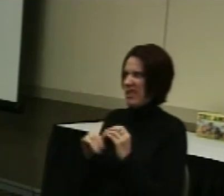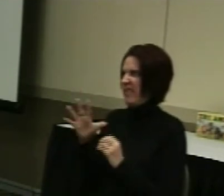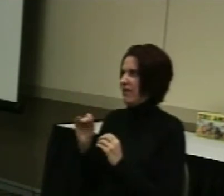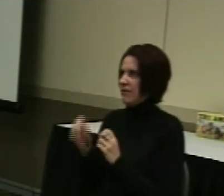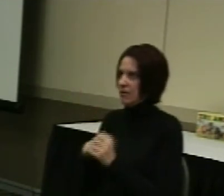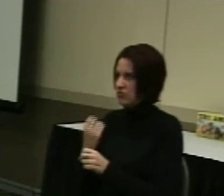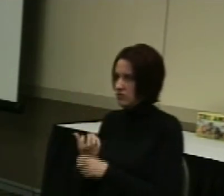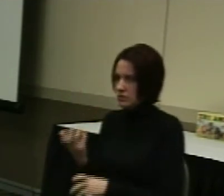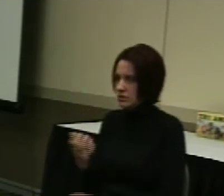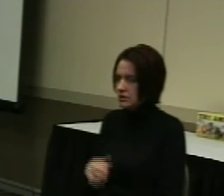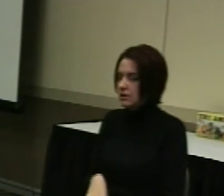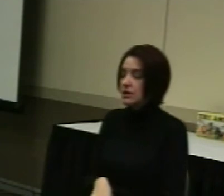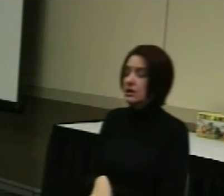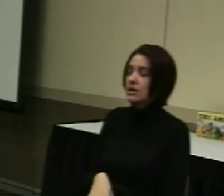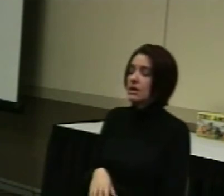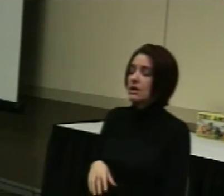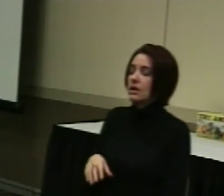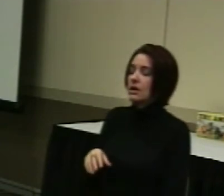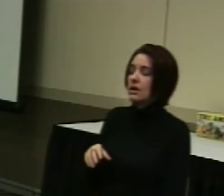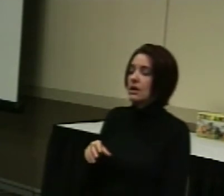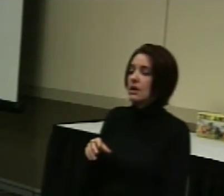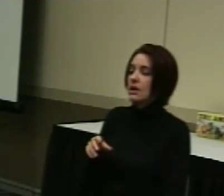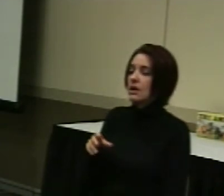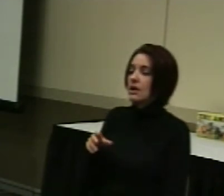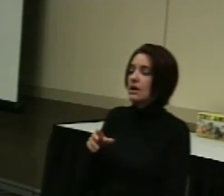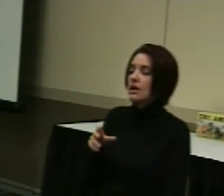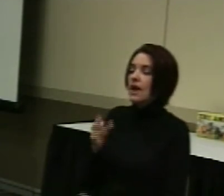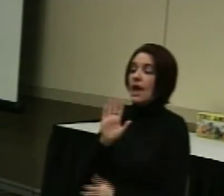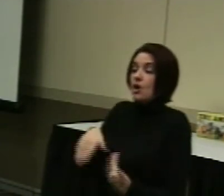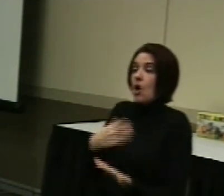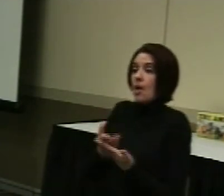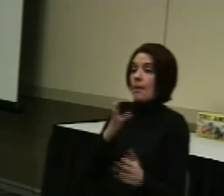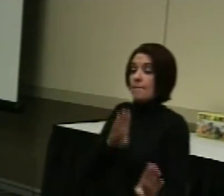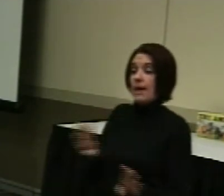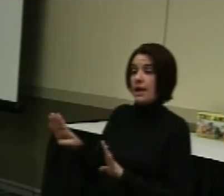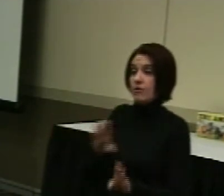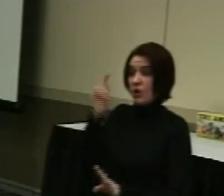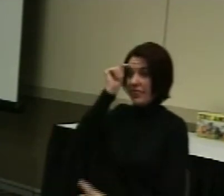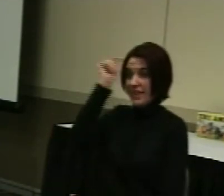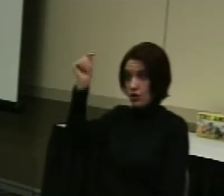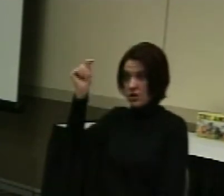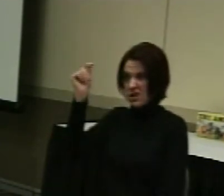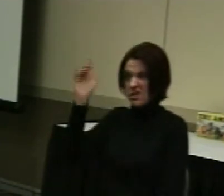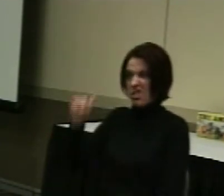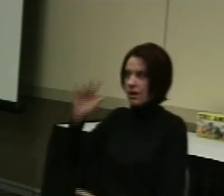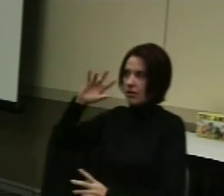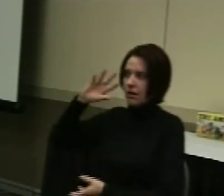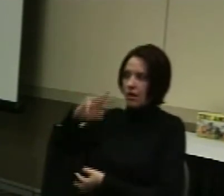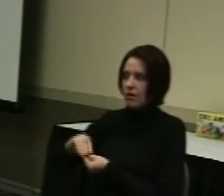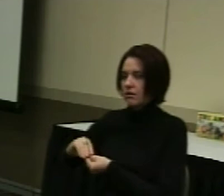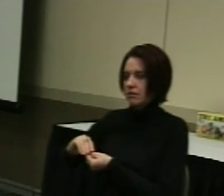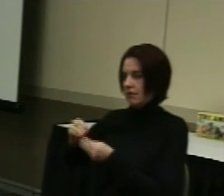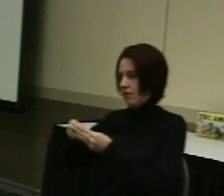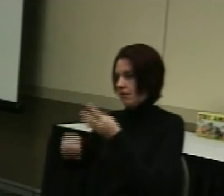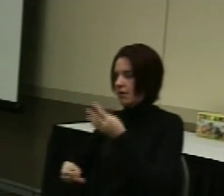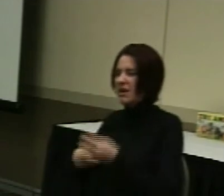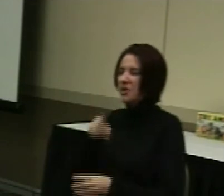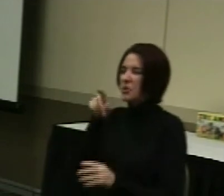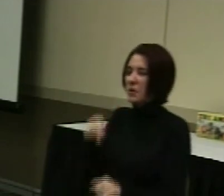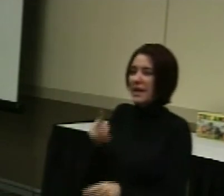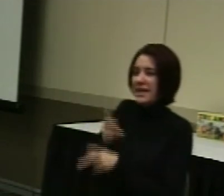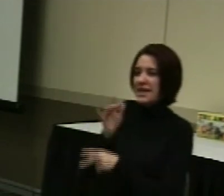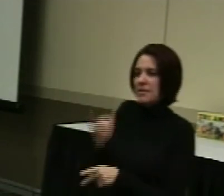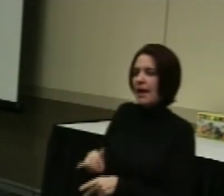Like all the behavioral theory, it's behavioral theory. So you can keep that as a kind